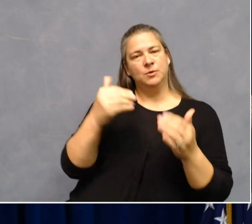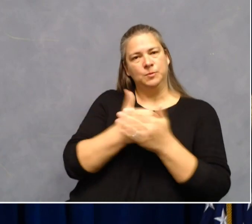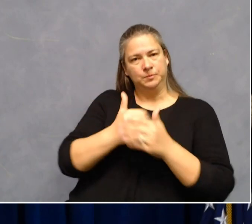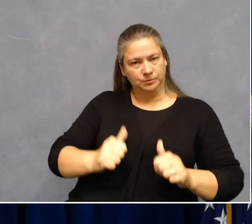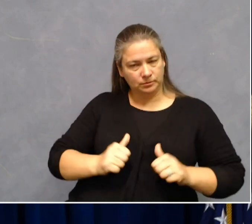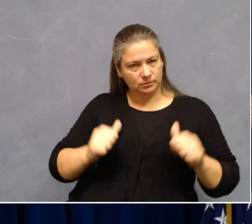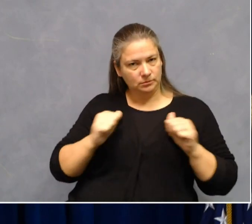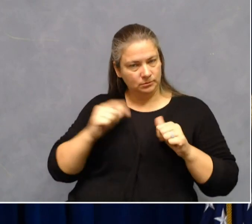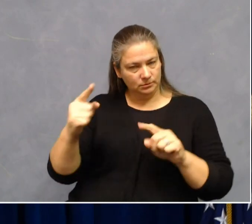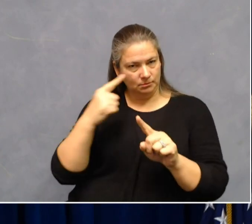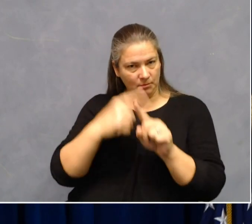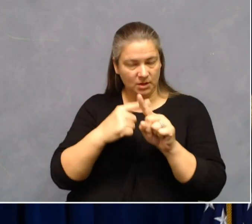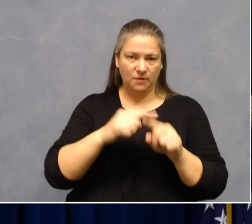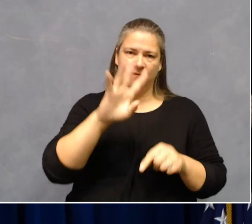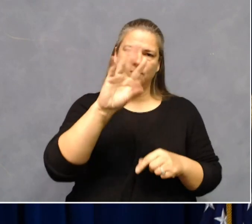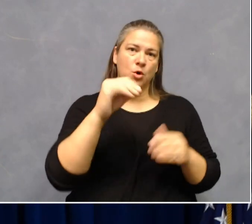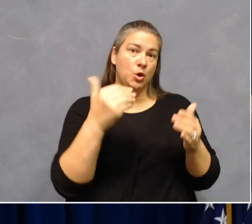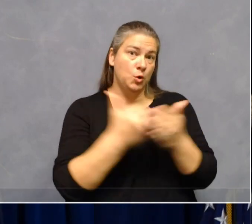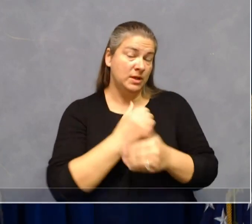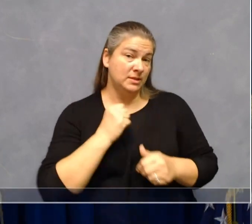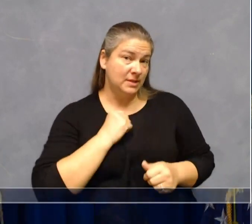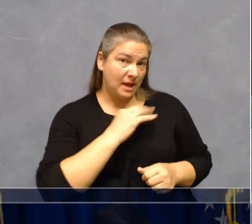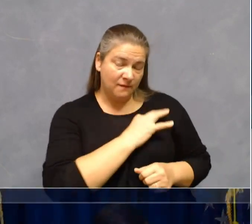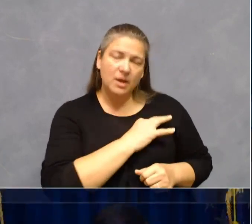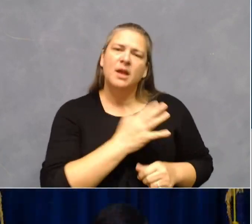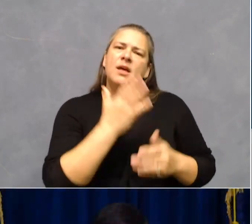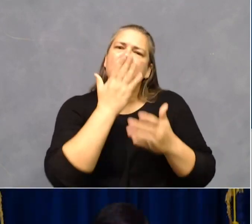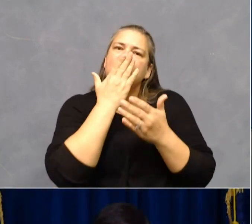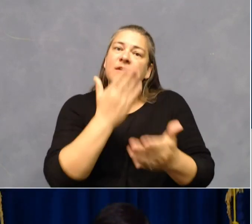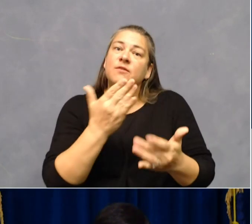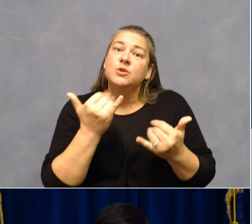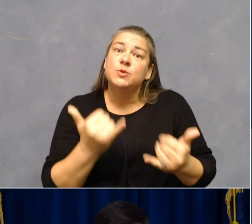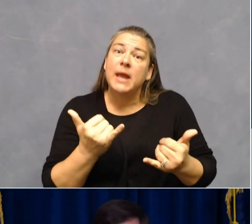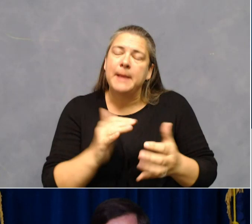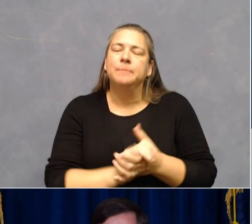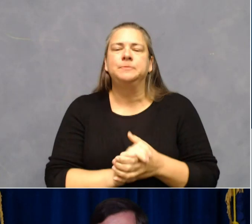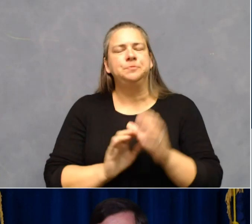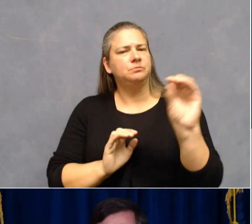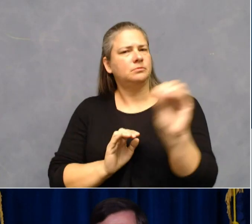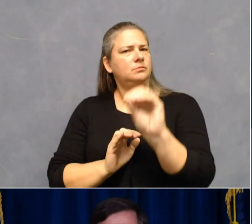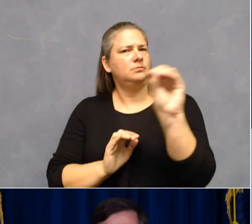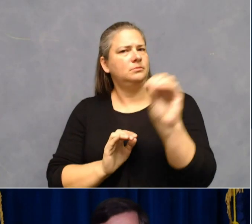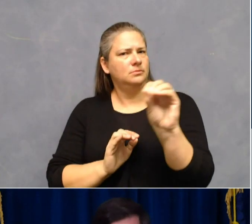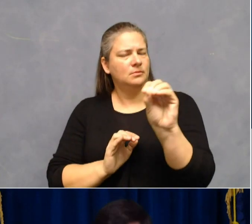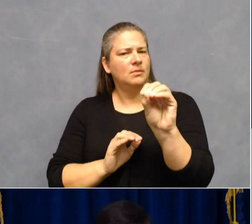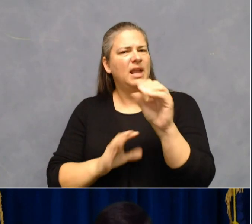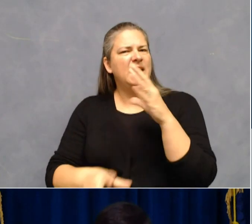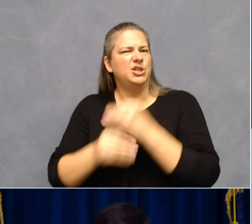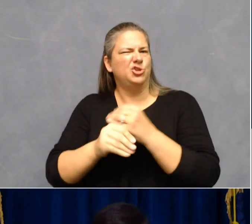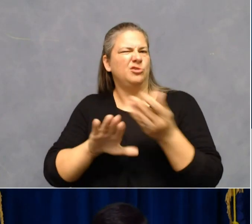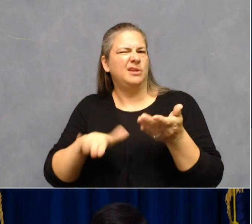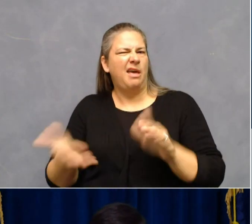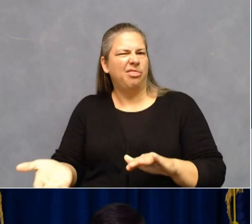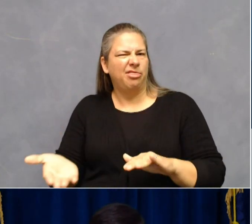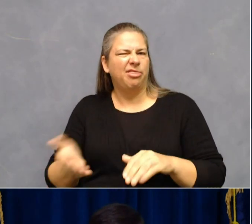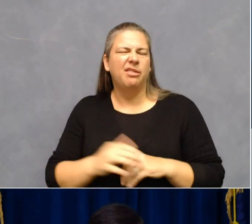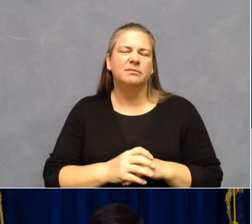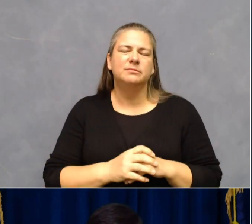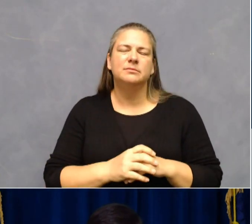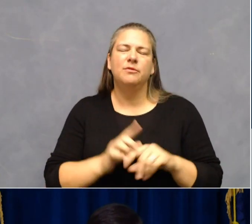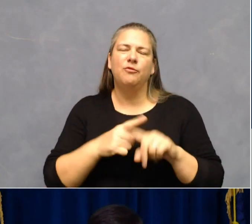positive, 40 new staff. Thankfully today, 0 additional deaths attributable